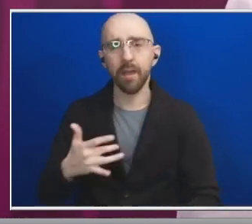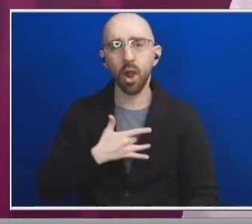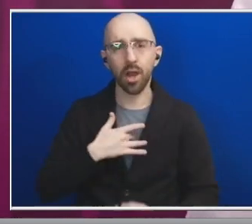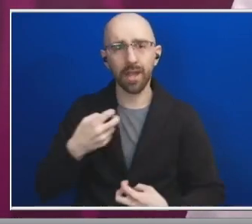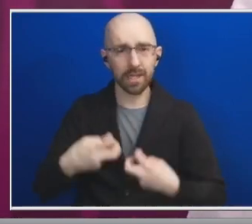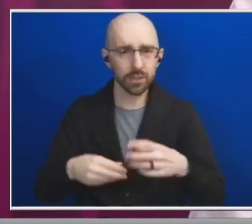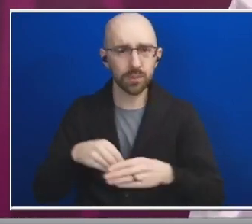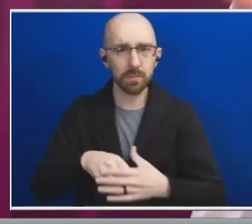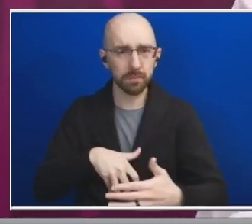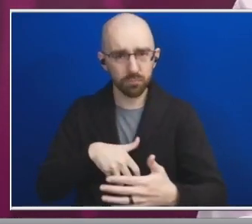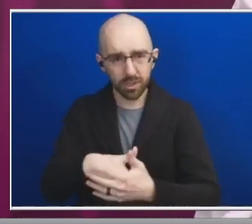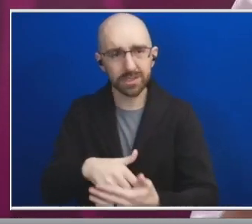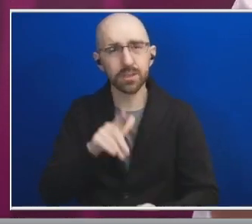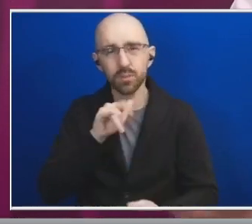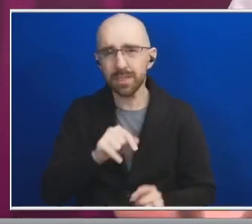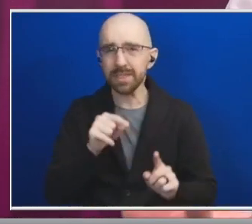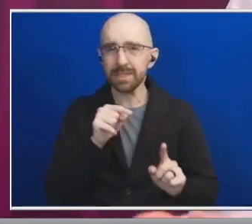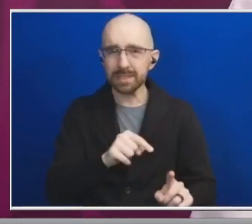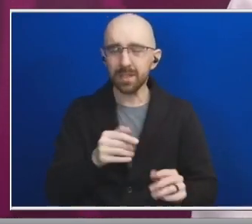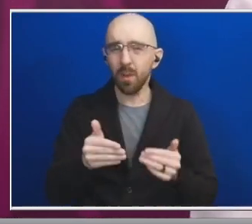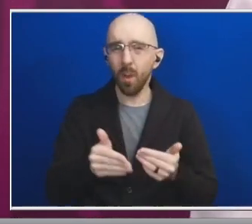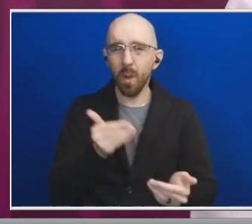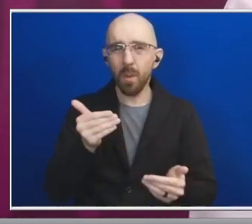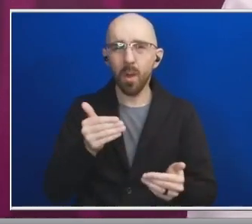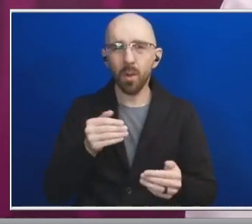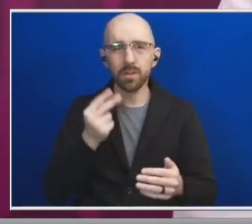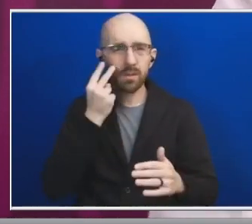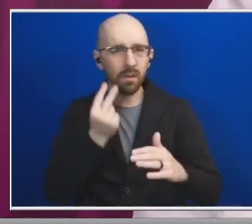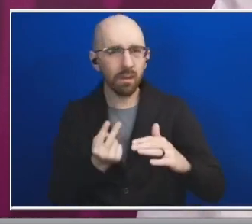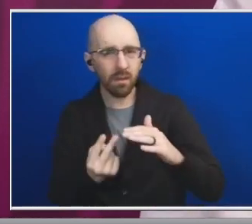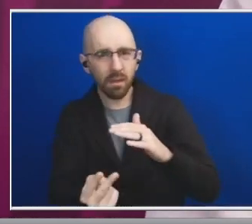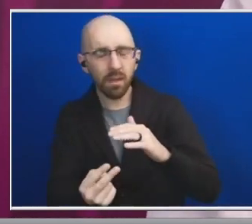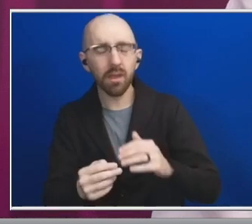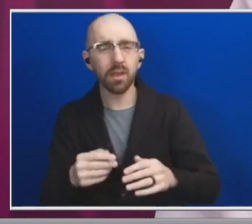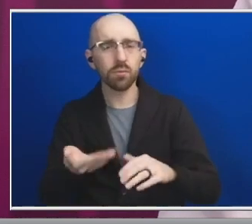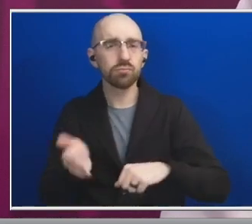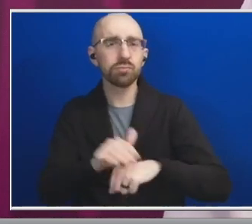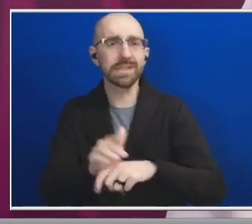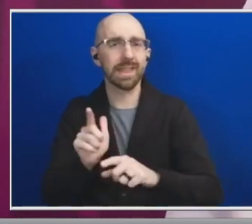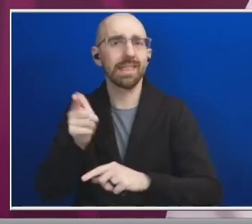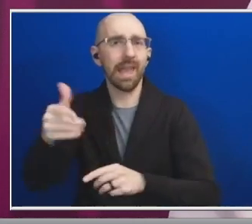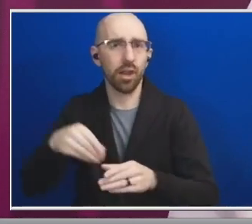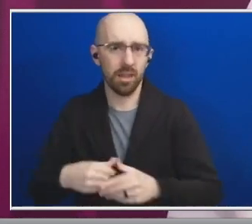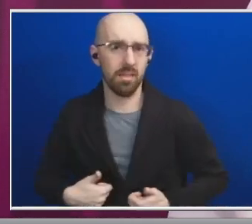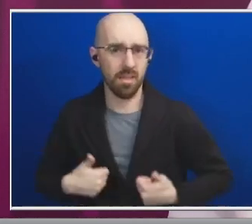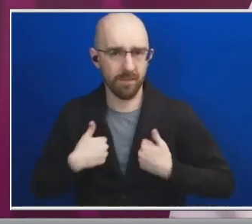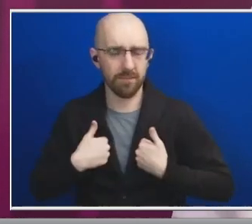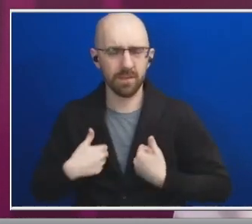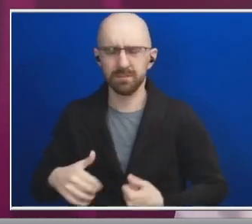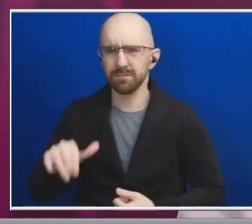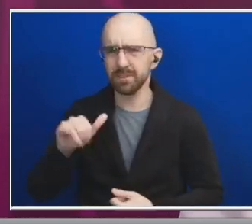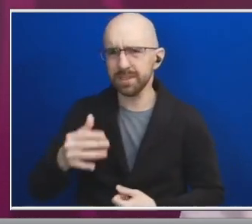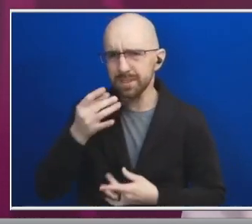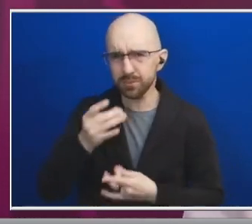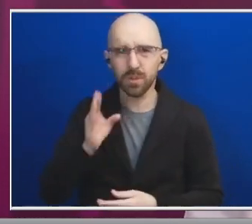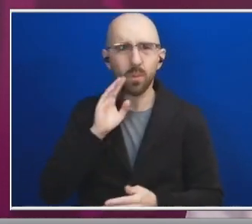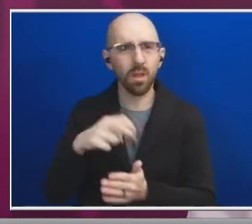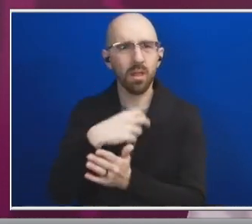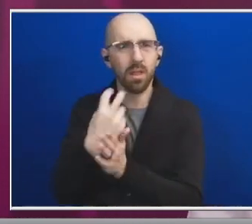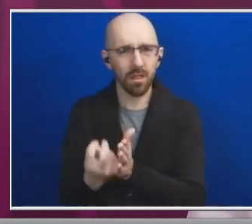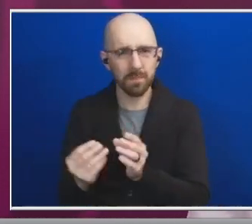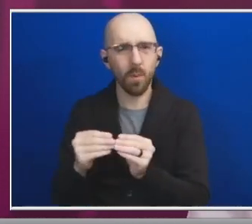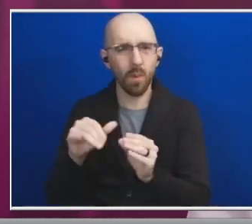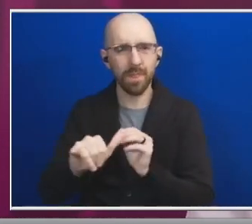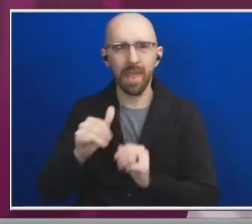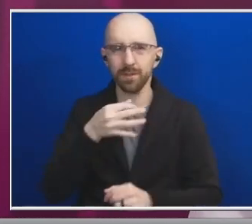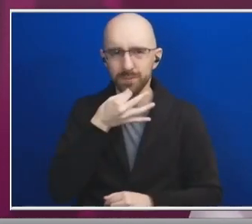is a kind of almost an inside look into increased risk later in life. That's so interesting, and we're going to dive deeper into that in a minute. We do